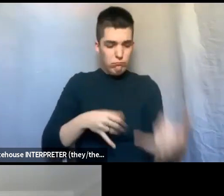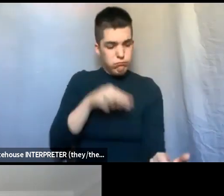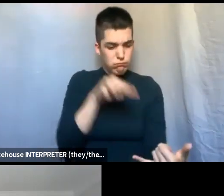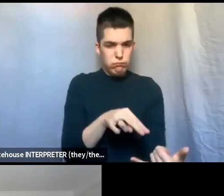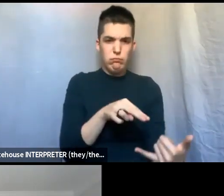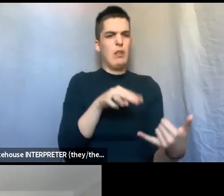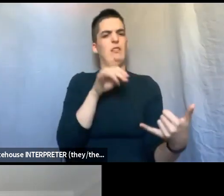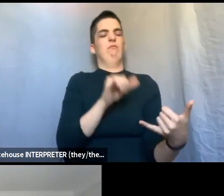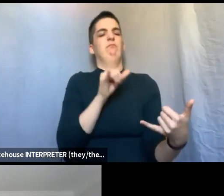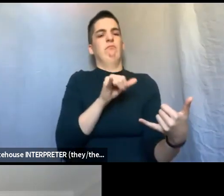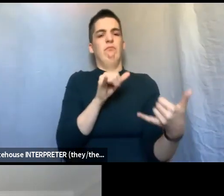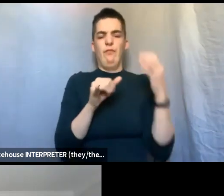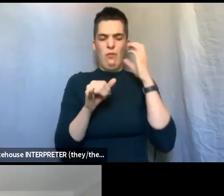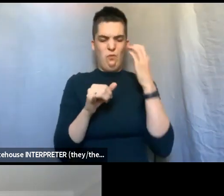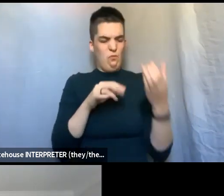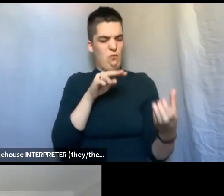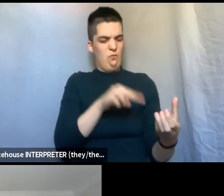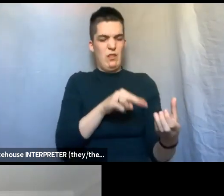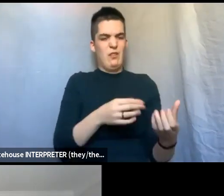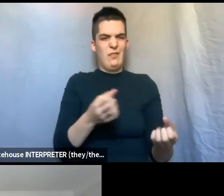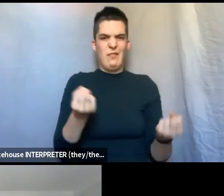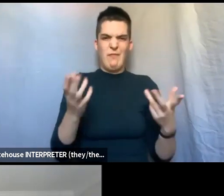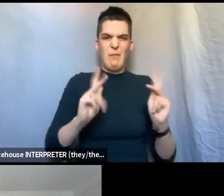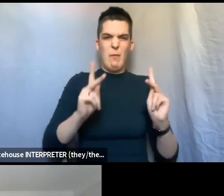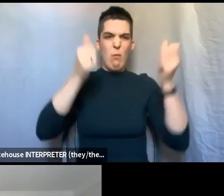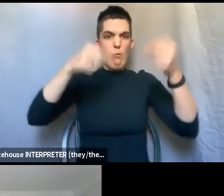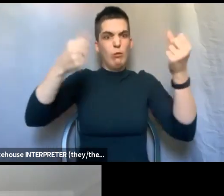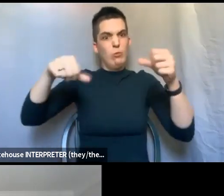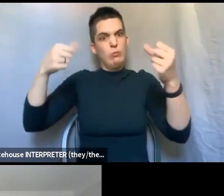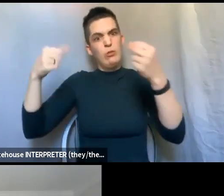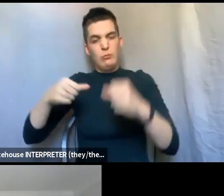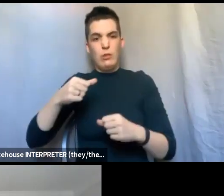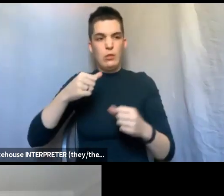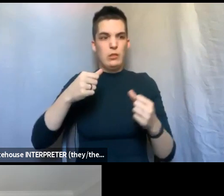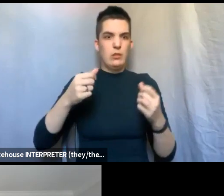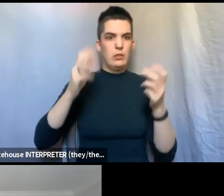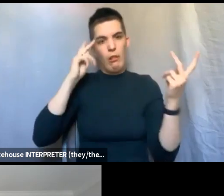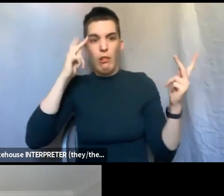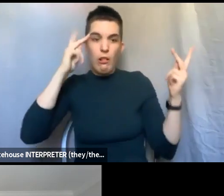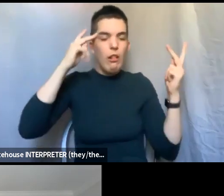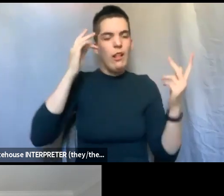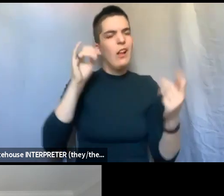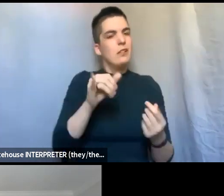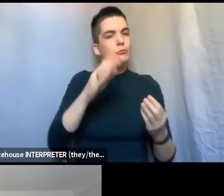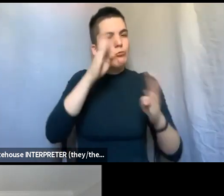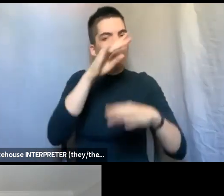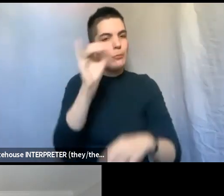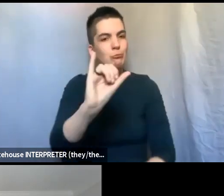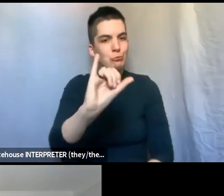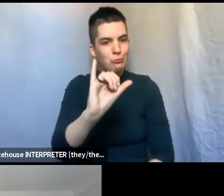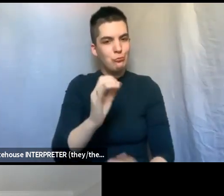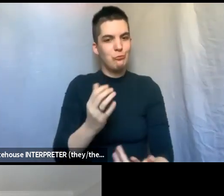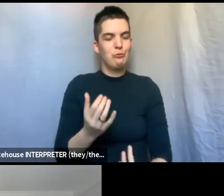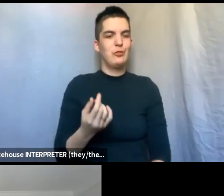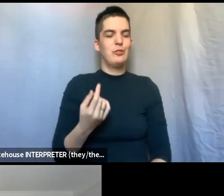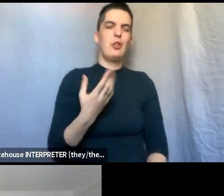phone. So I'm acknowledging just that to say it's a big subject, but one that we're sitting here